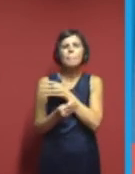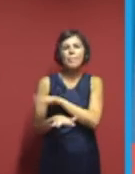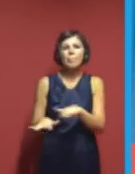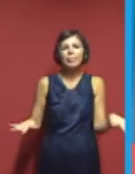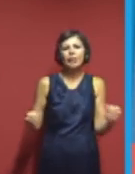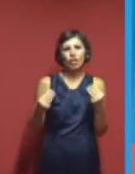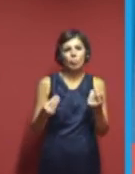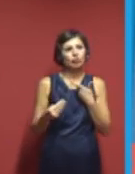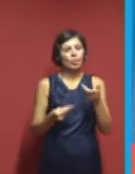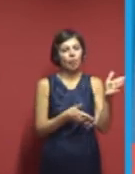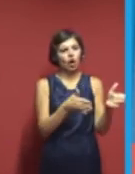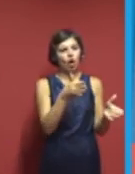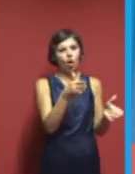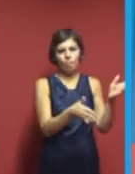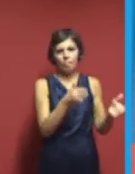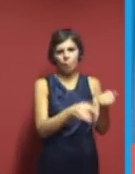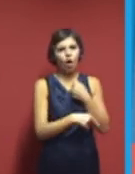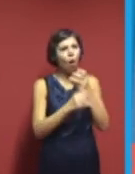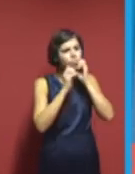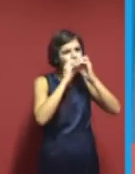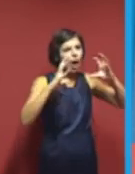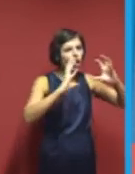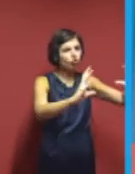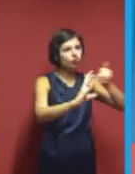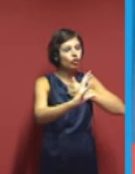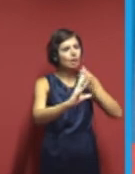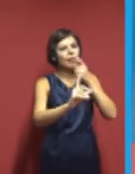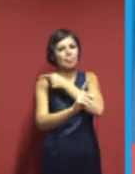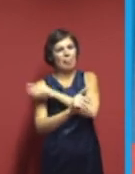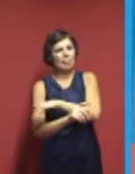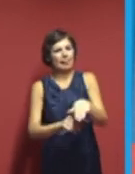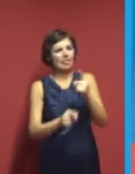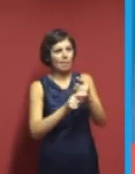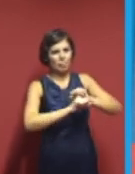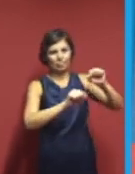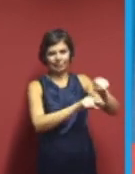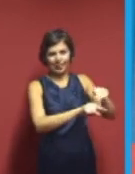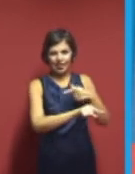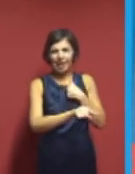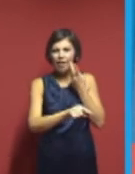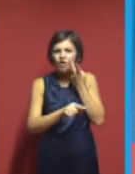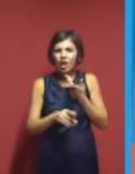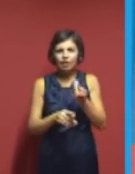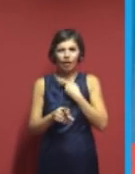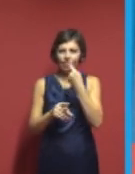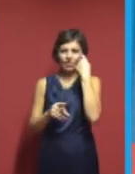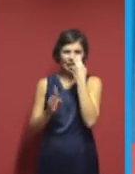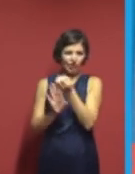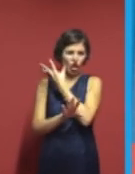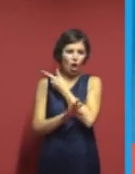show you that you'll be able to see the inside of Maker Kids and what it's like in Toronto. Thanks.